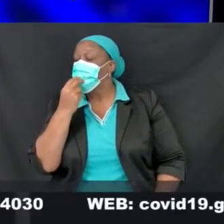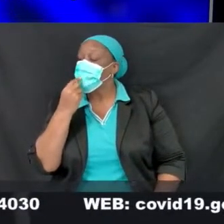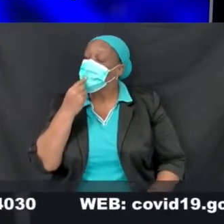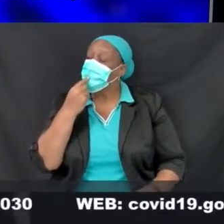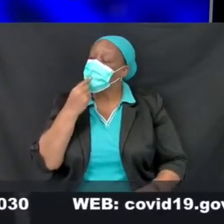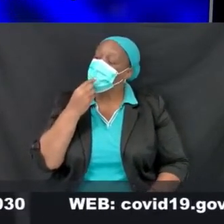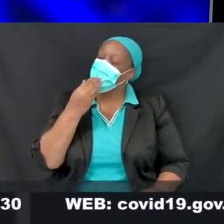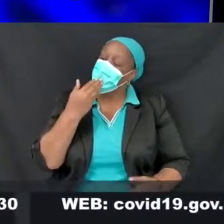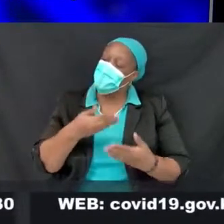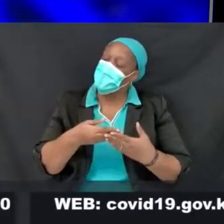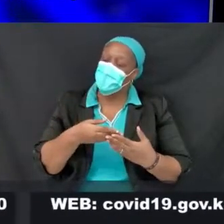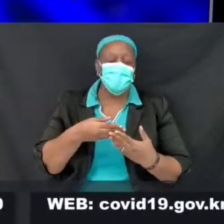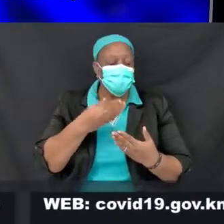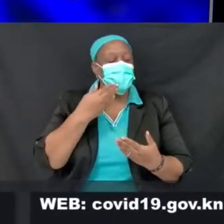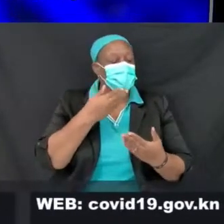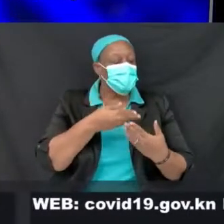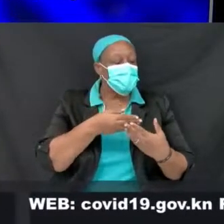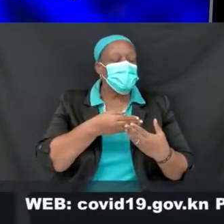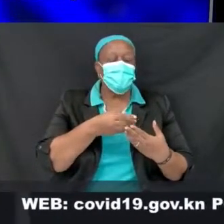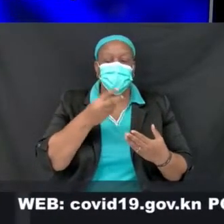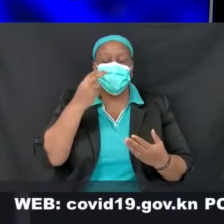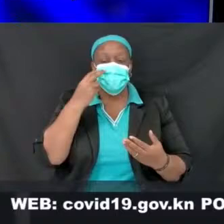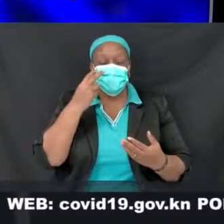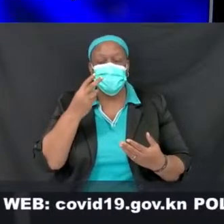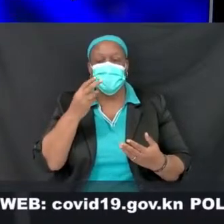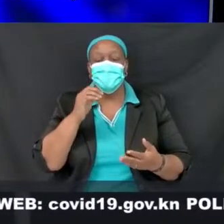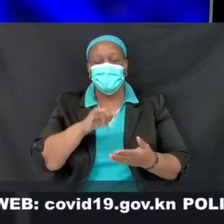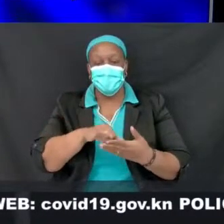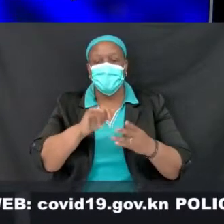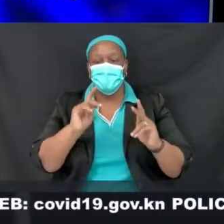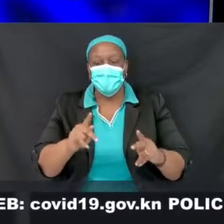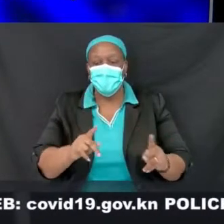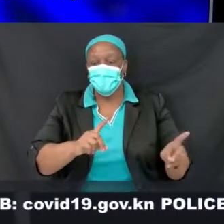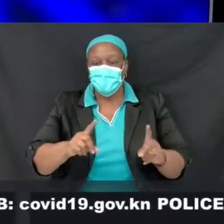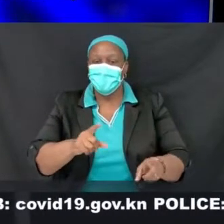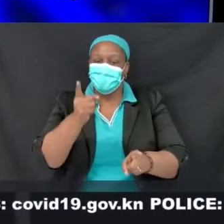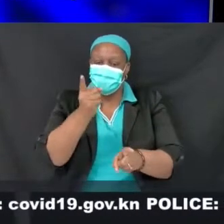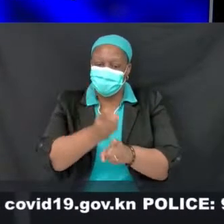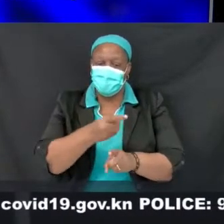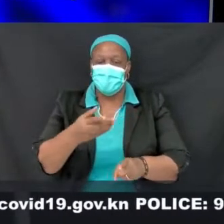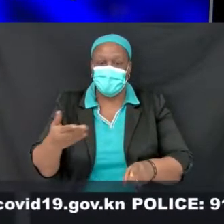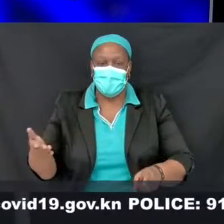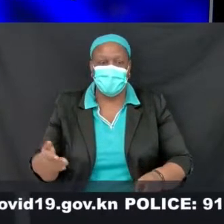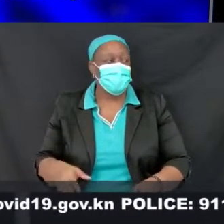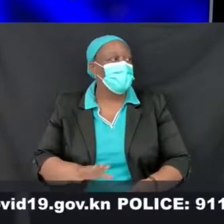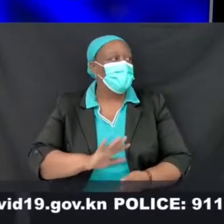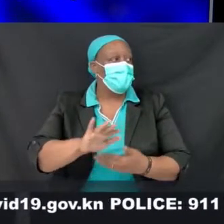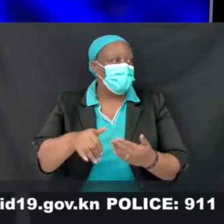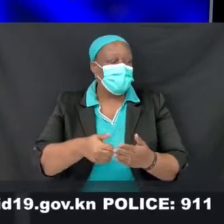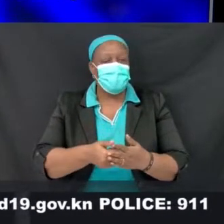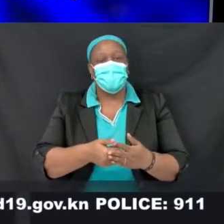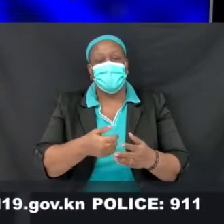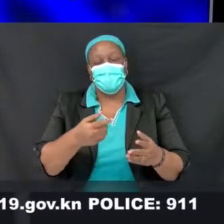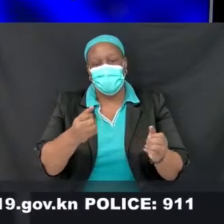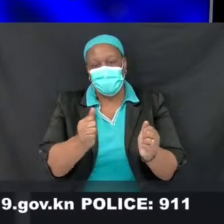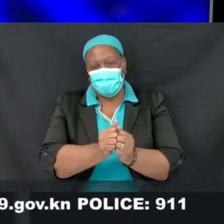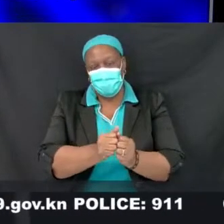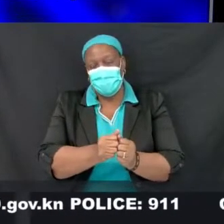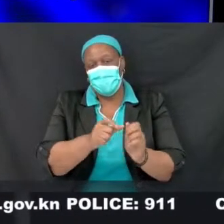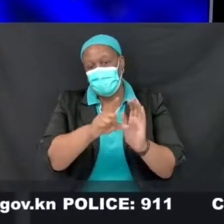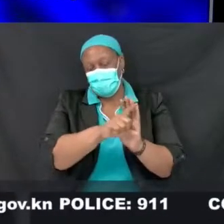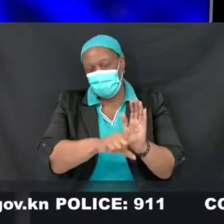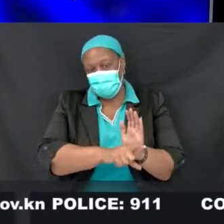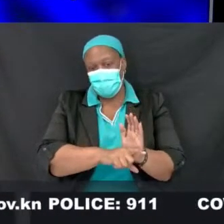permissions. Please note that the conditions stipulated are in accordance with the regulations and are intended to